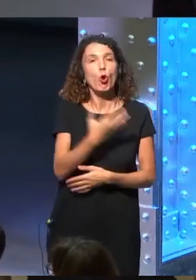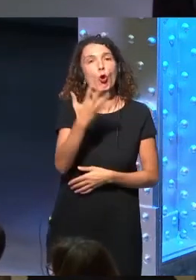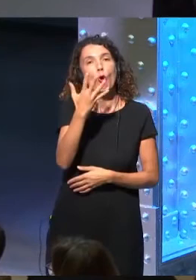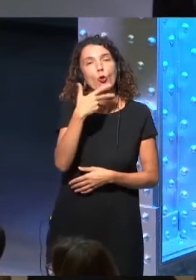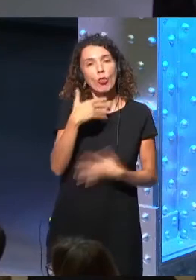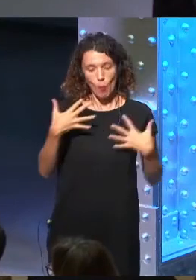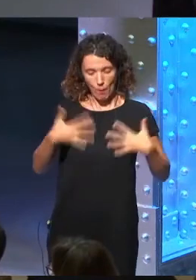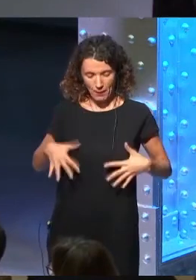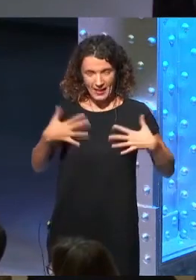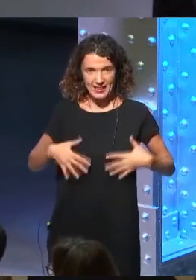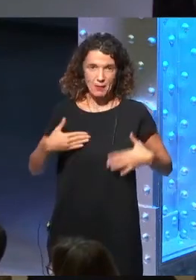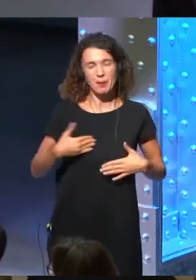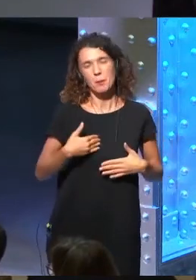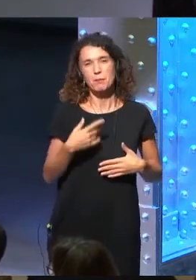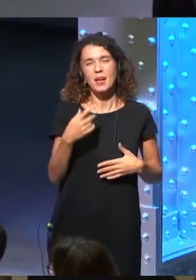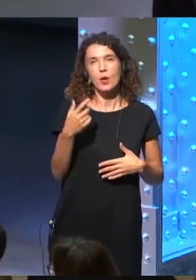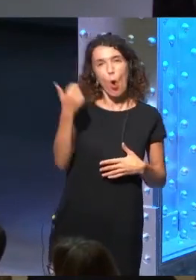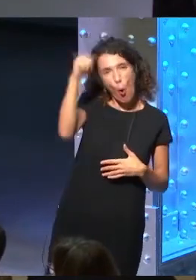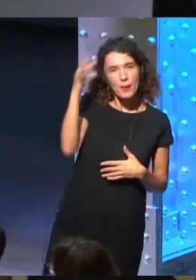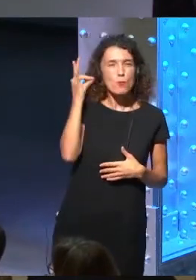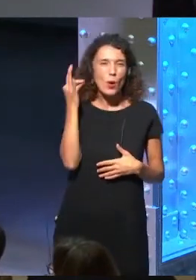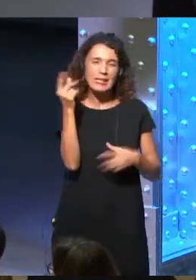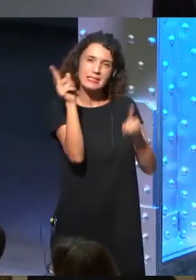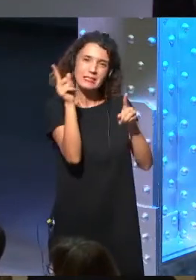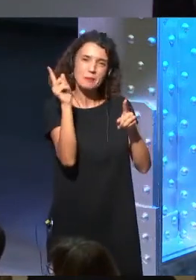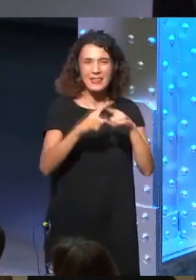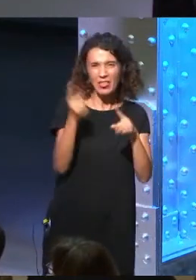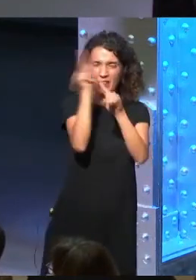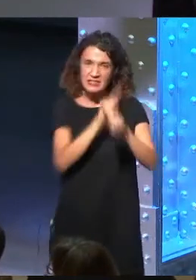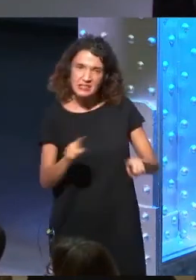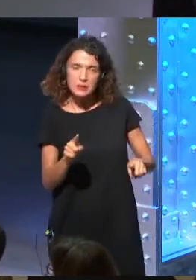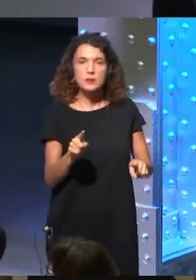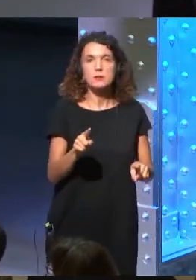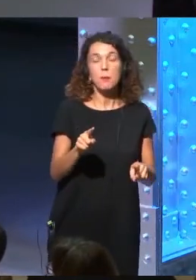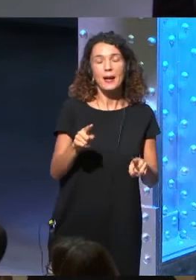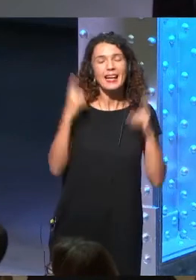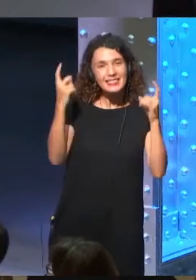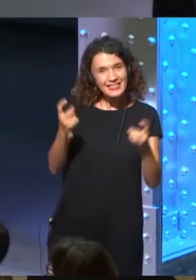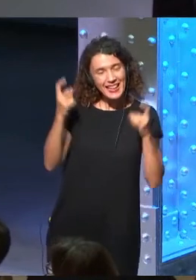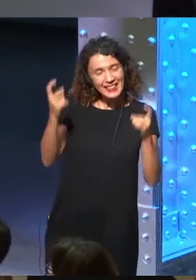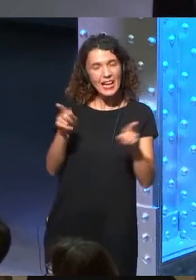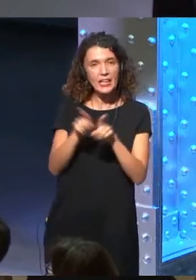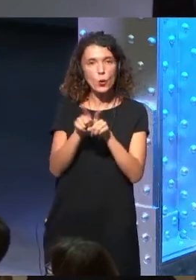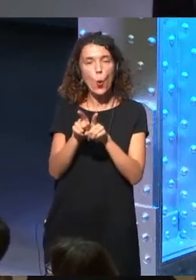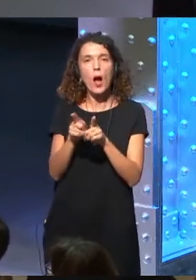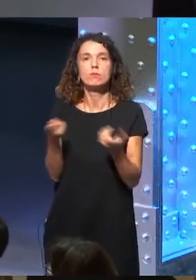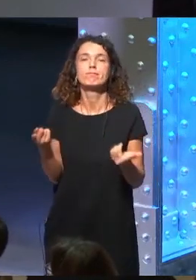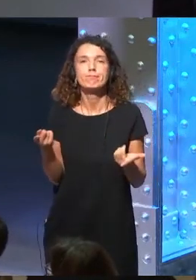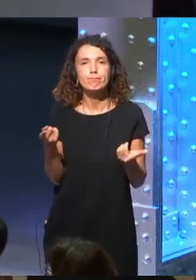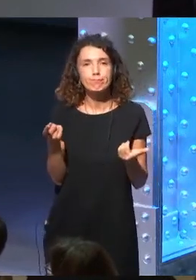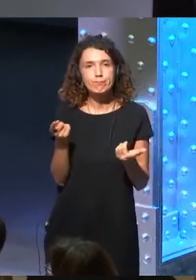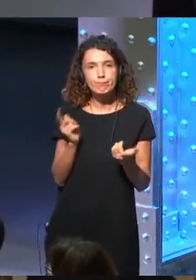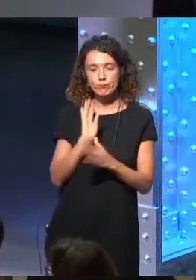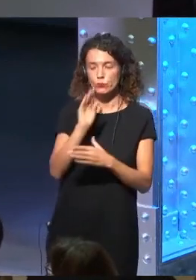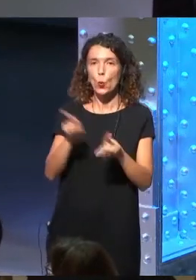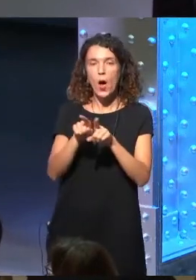clothing that many women adopt to turn themselves into almost